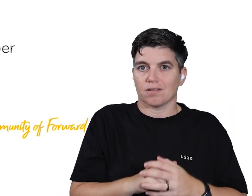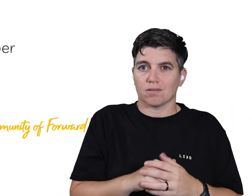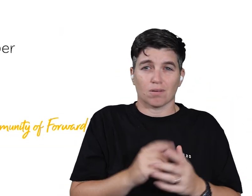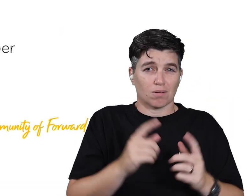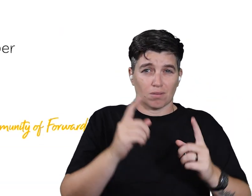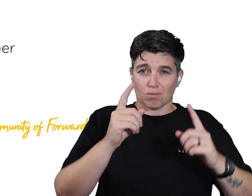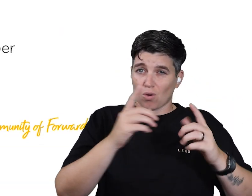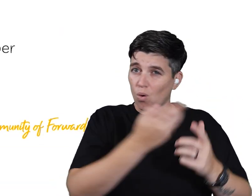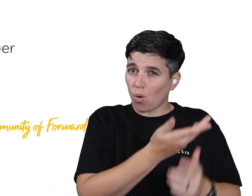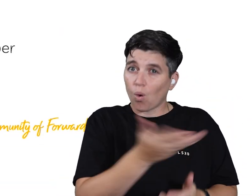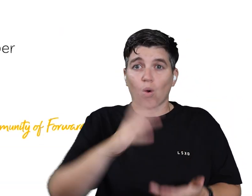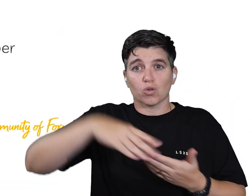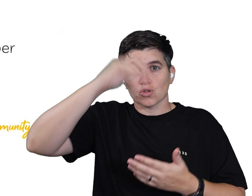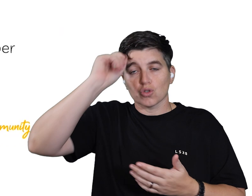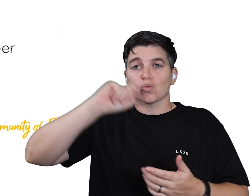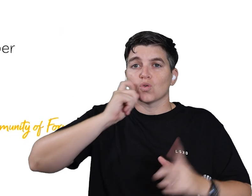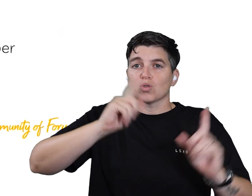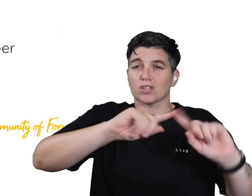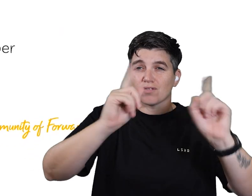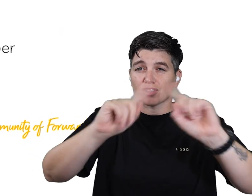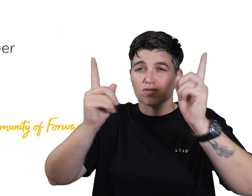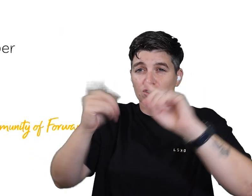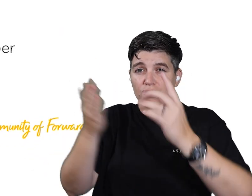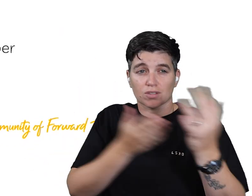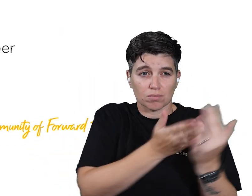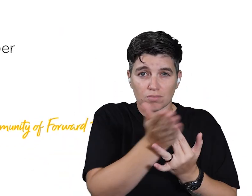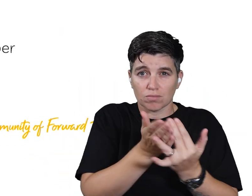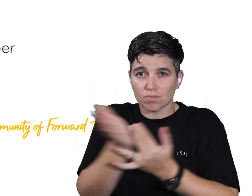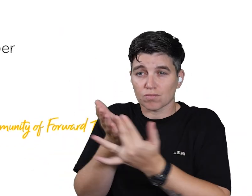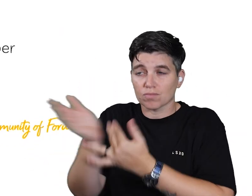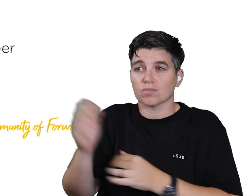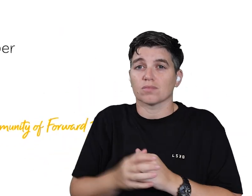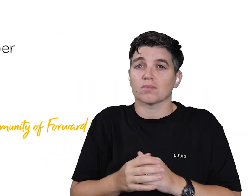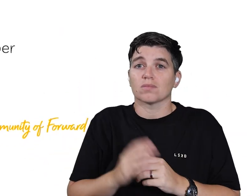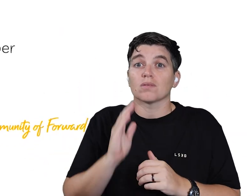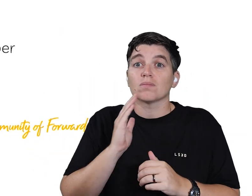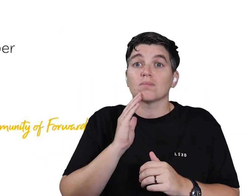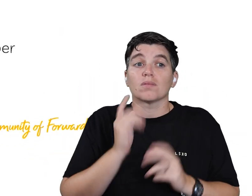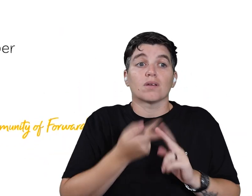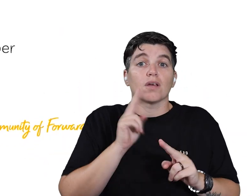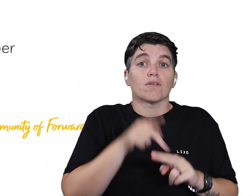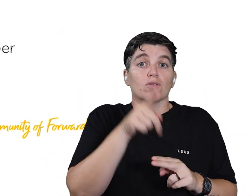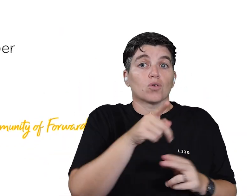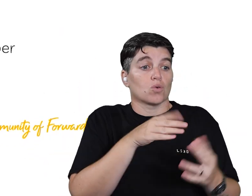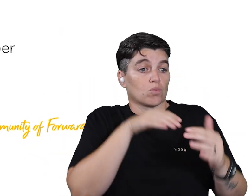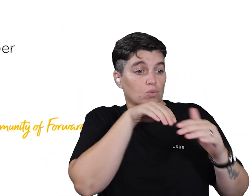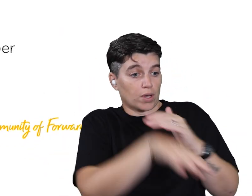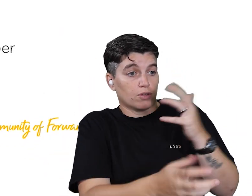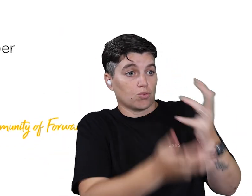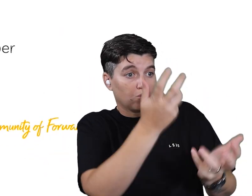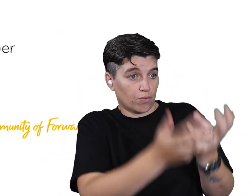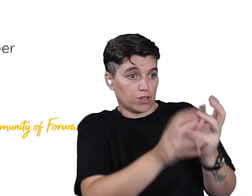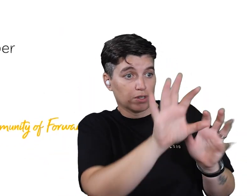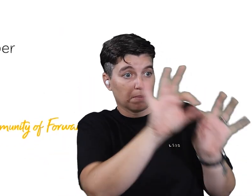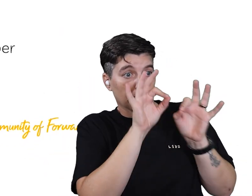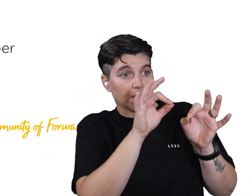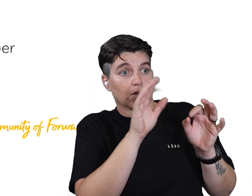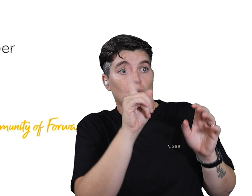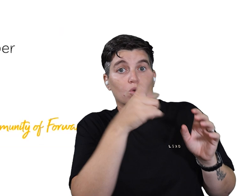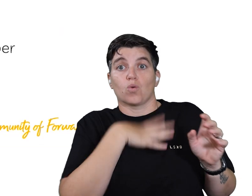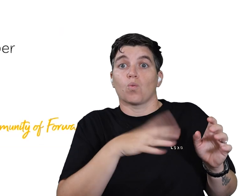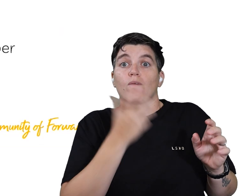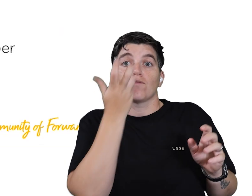different journey throughout their senior phase, and whether they access university pathways and choose courses of study to help influence